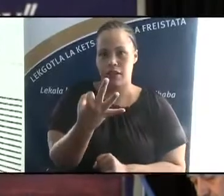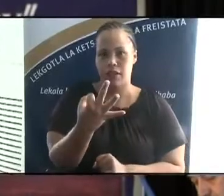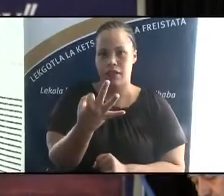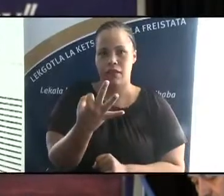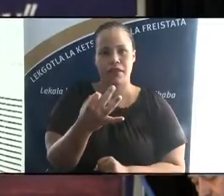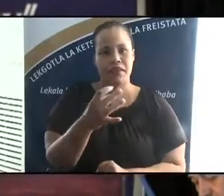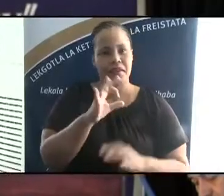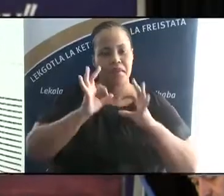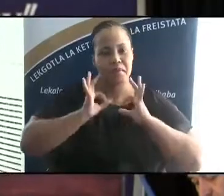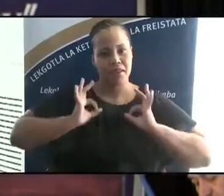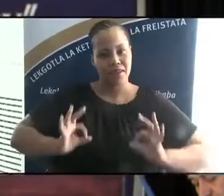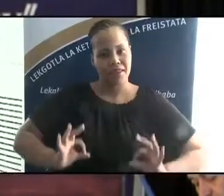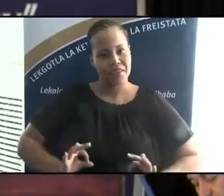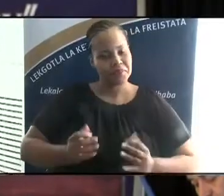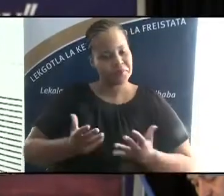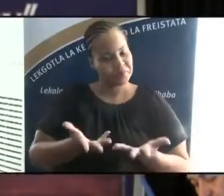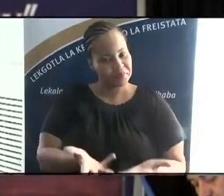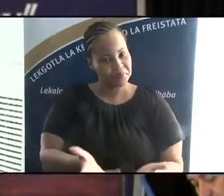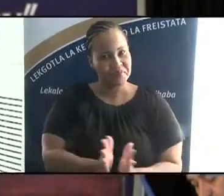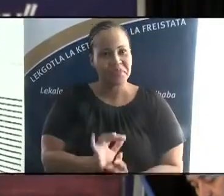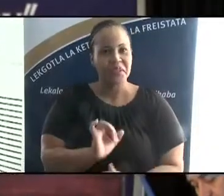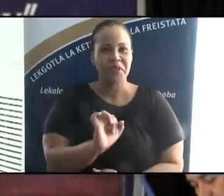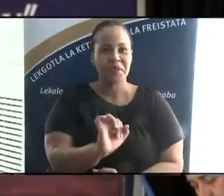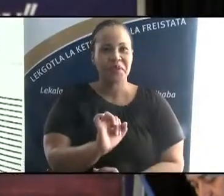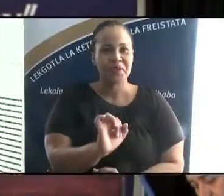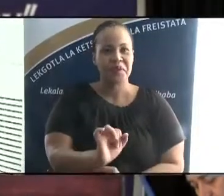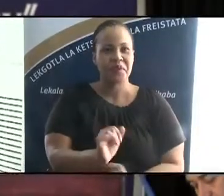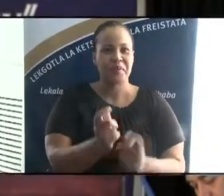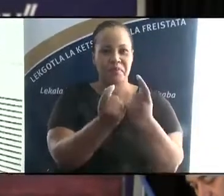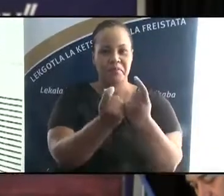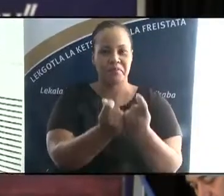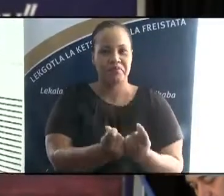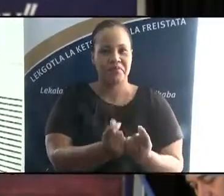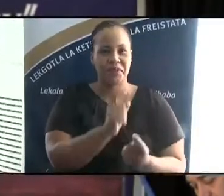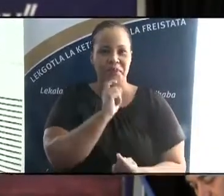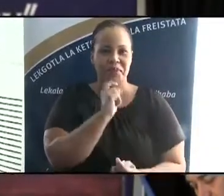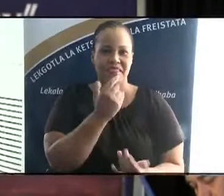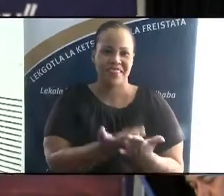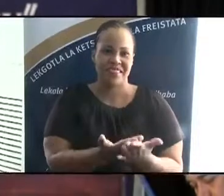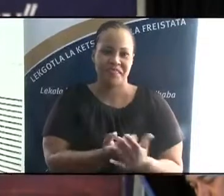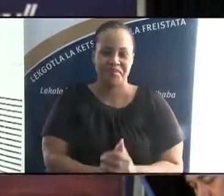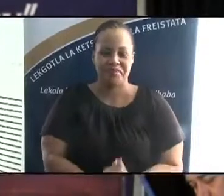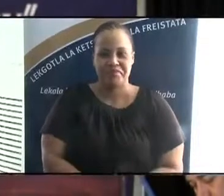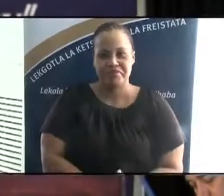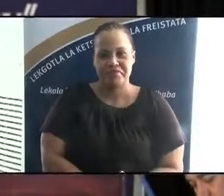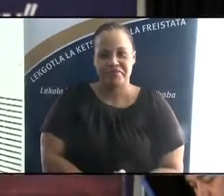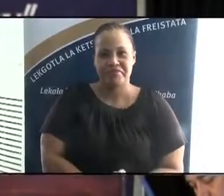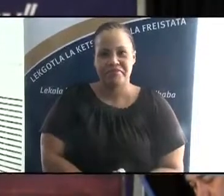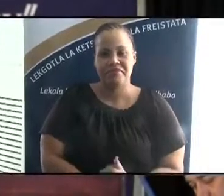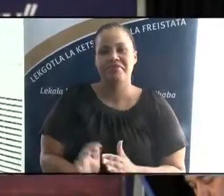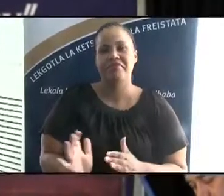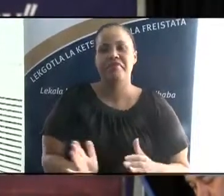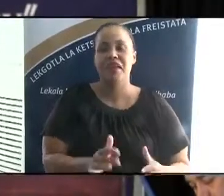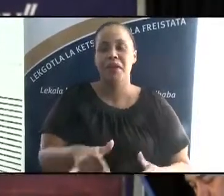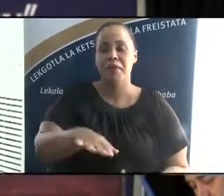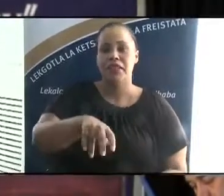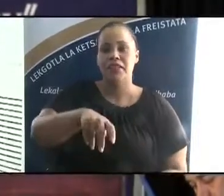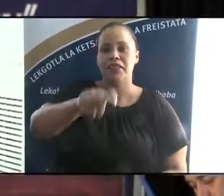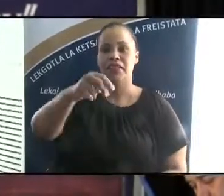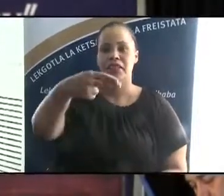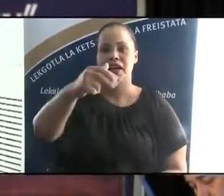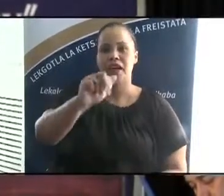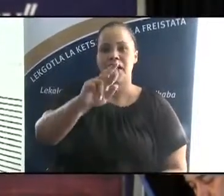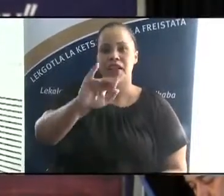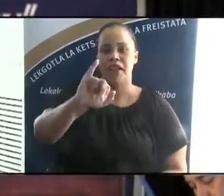Major, that's your expenditure framework on conditional grants. Gariep, Gariep